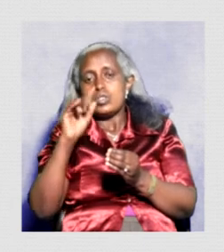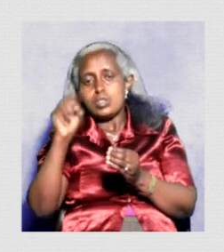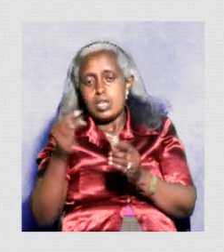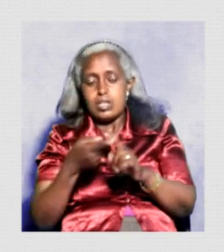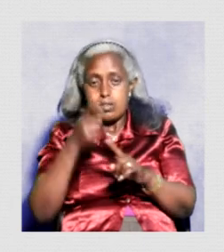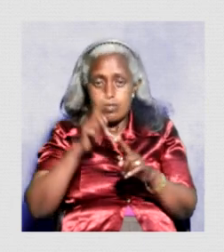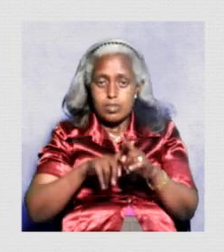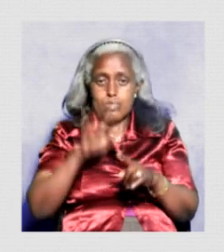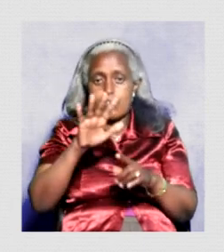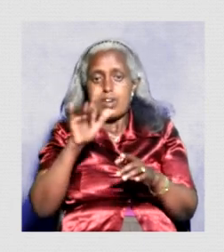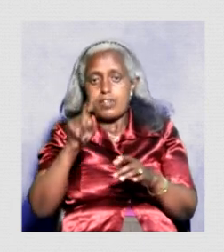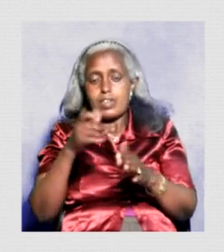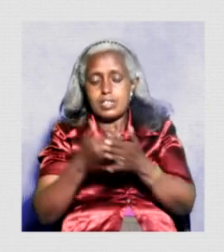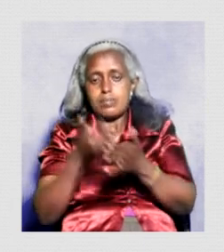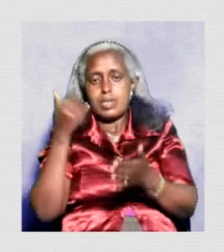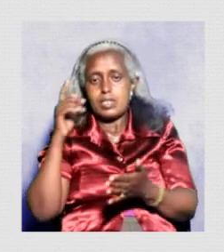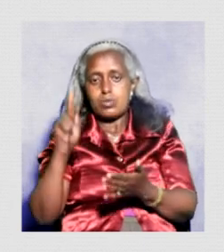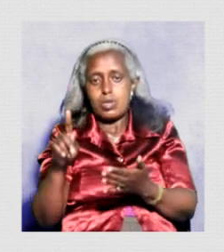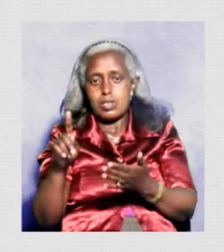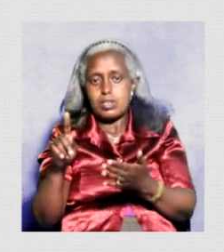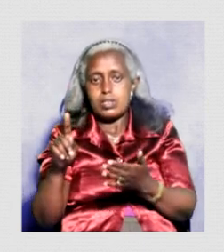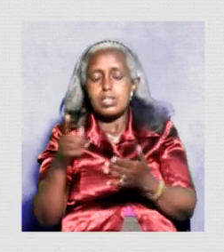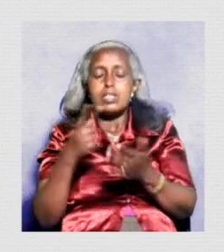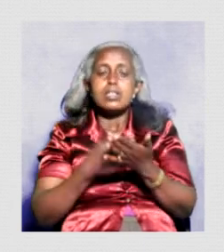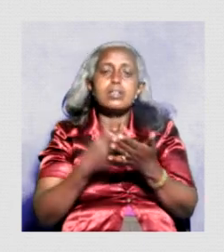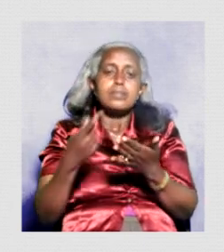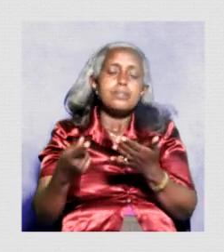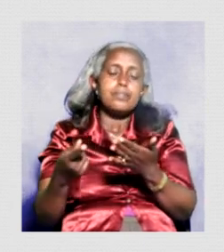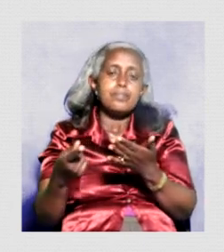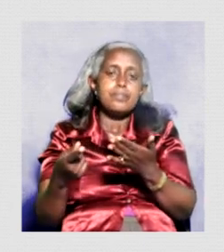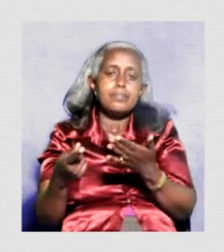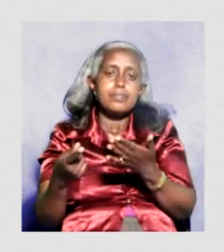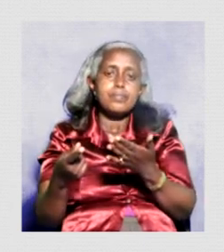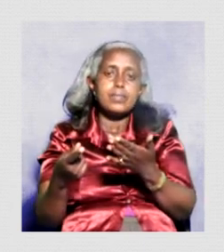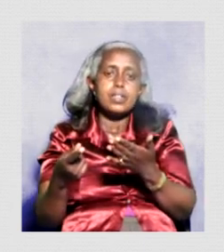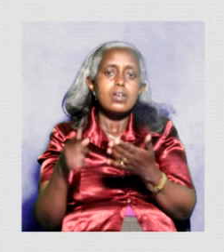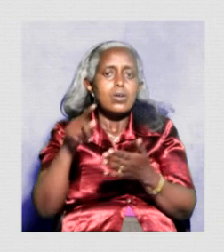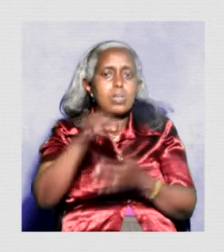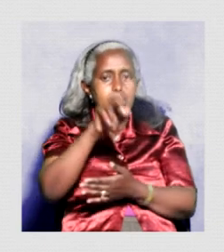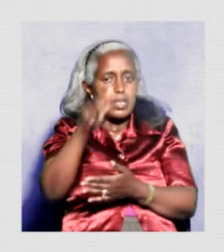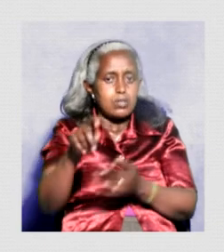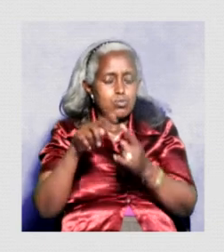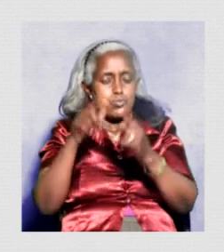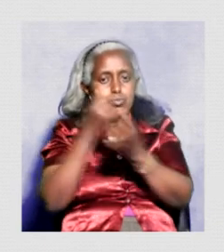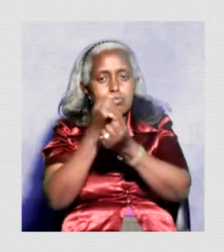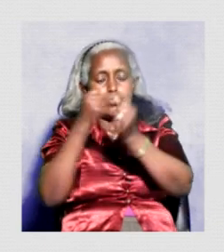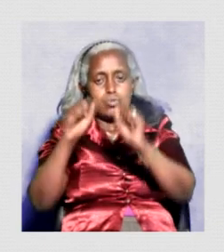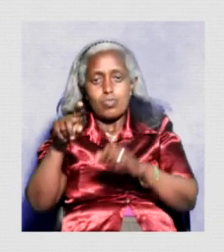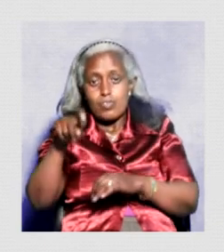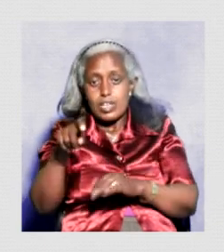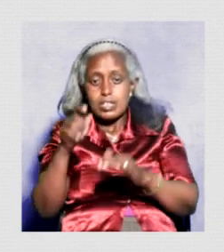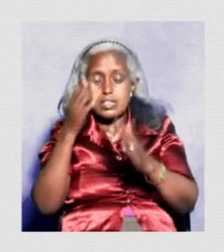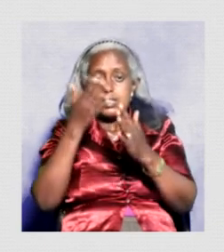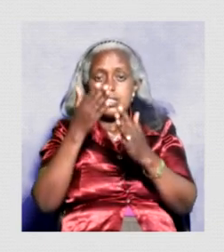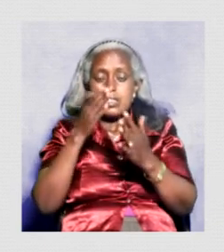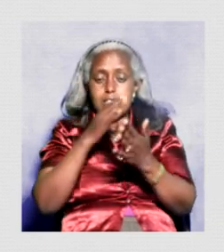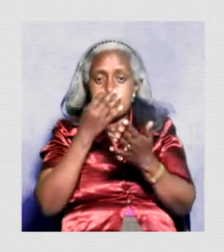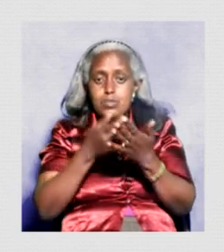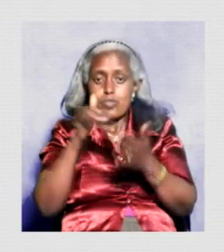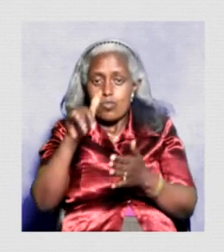of 5x minus 1. Then you are asked to solve for x in terms of